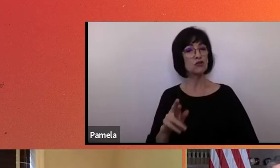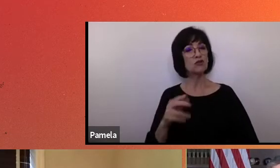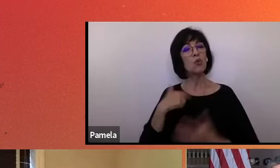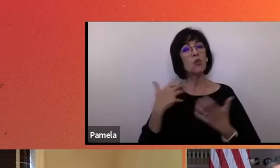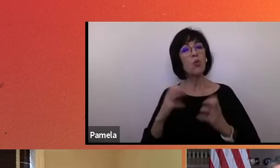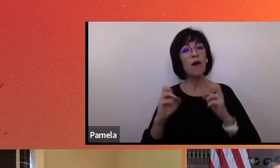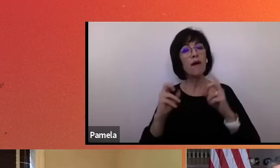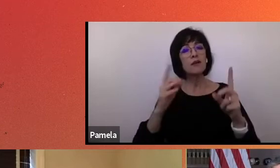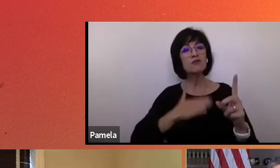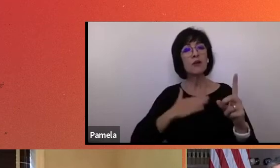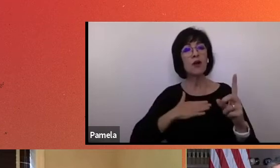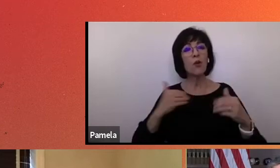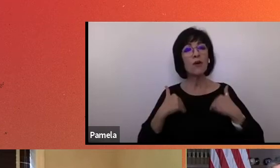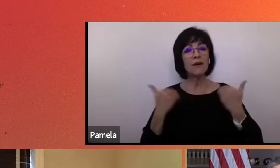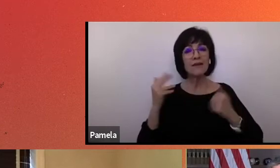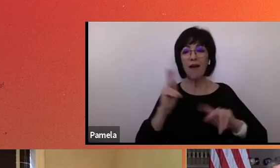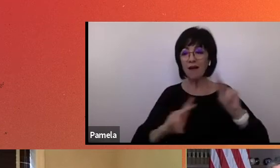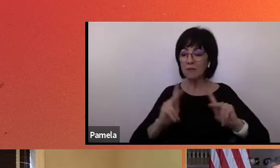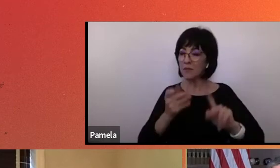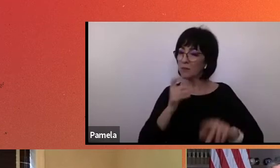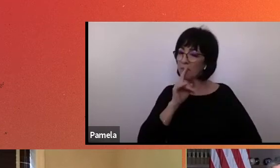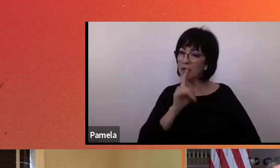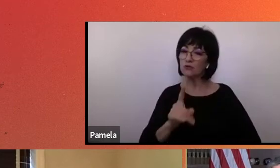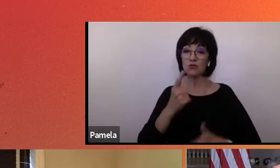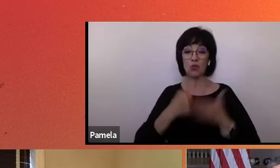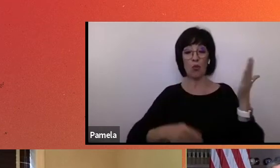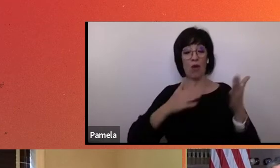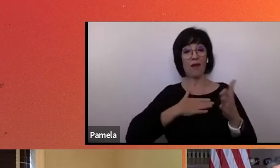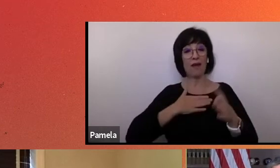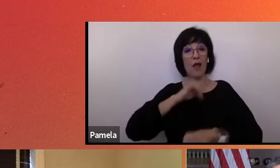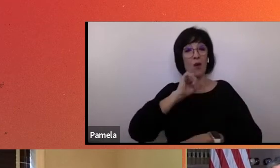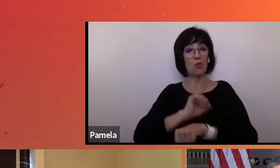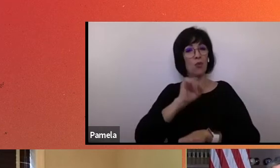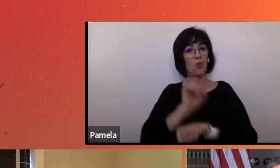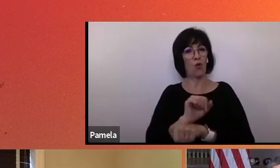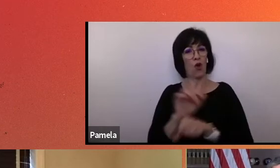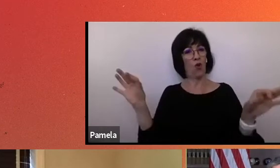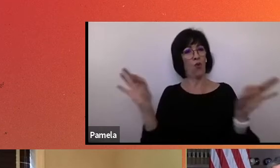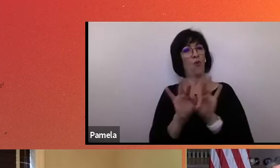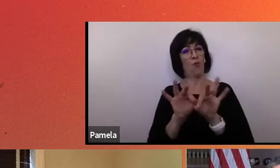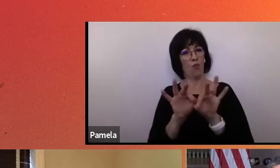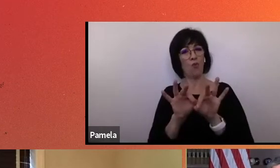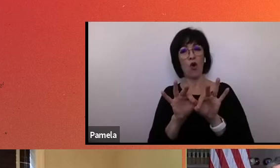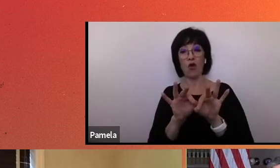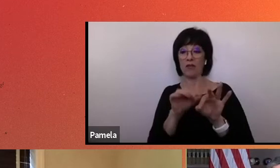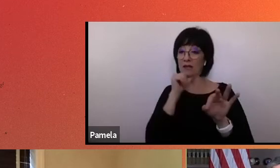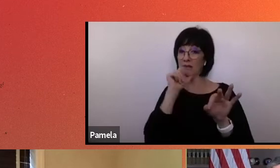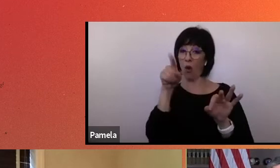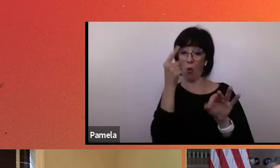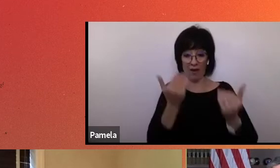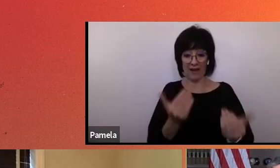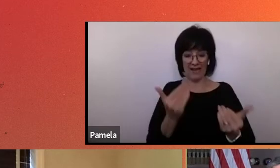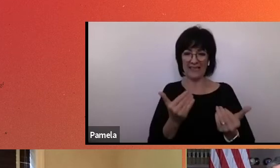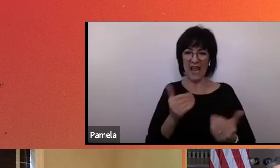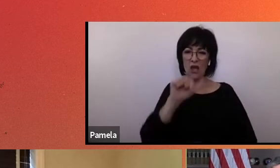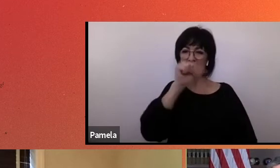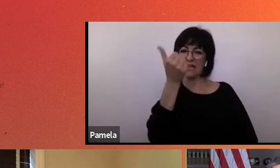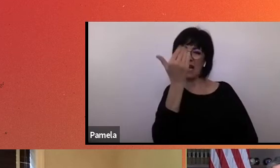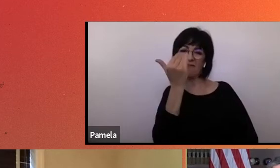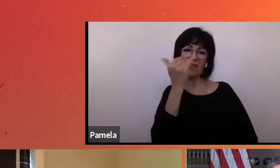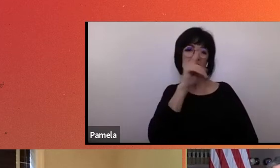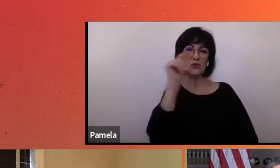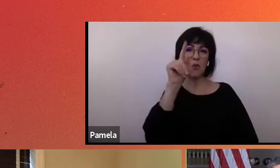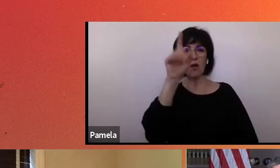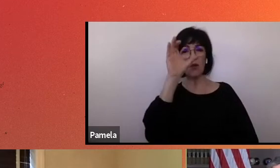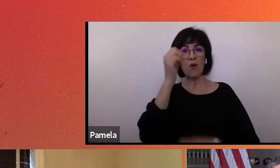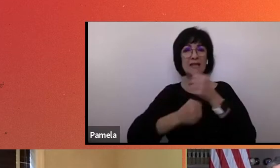we do is going to be worthy of note 10, 15, 100 years from now. I hope I'm around, but I